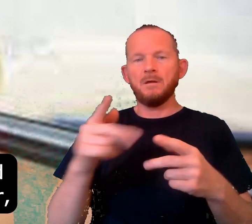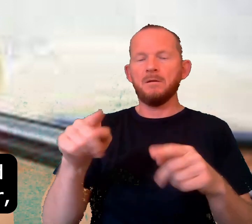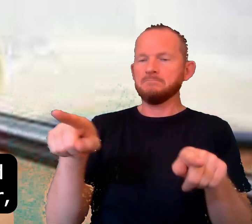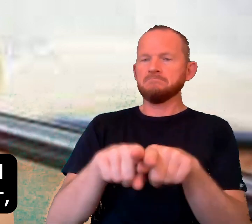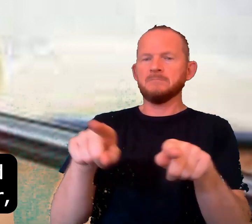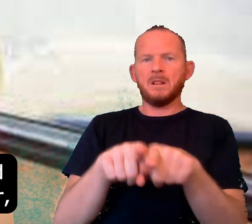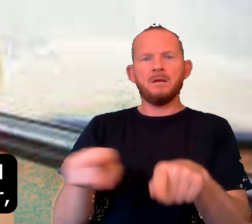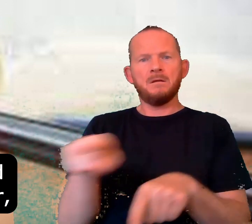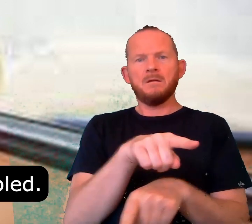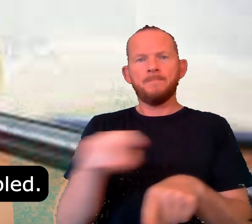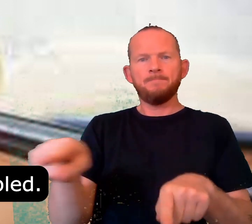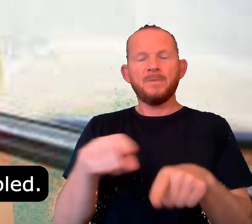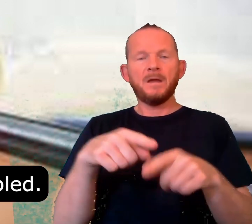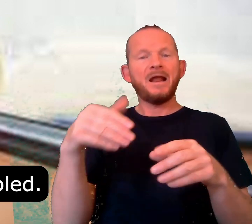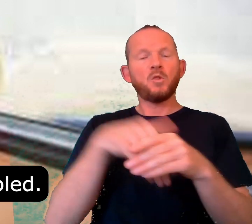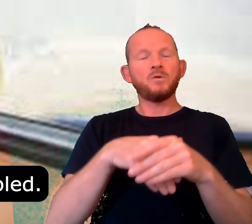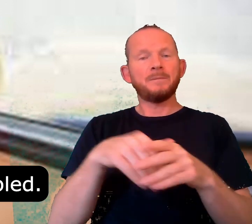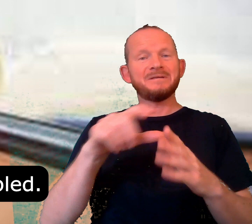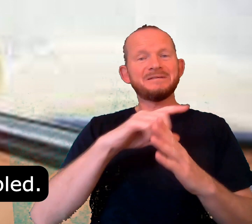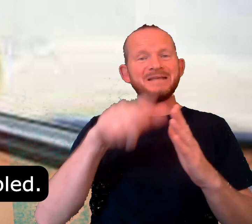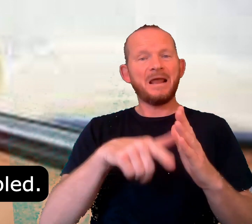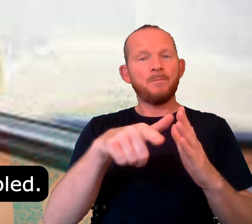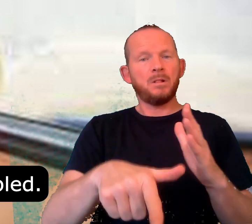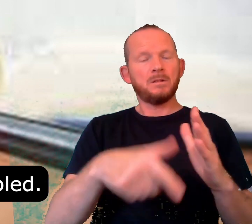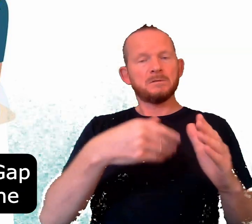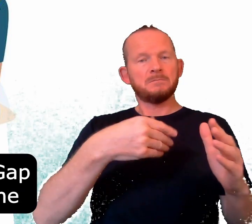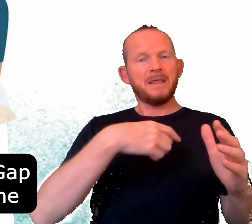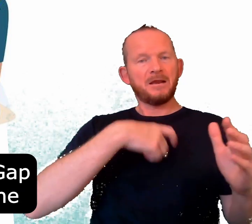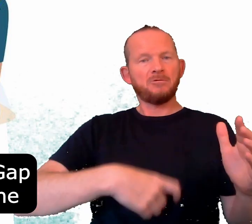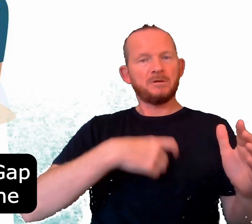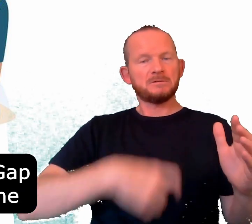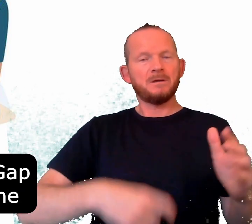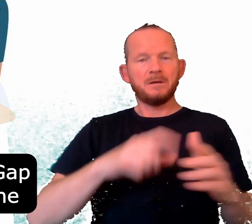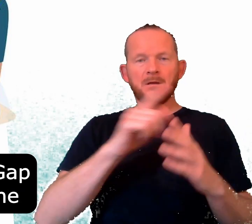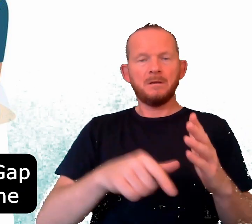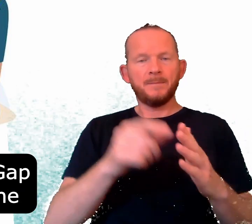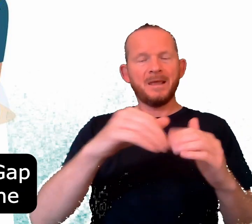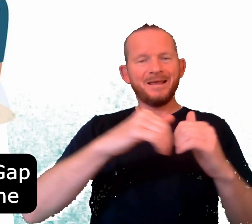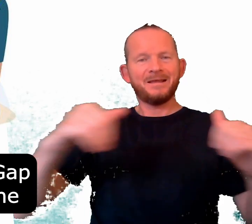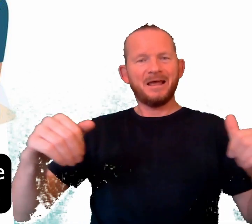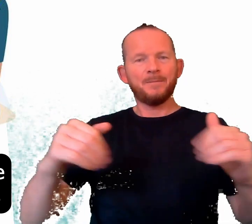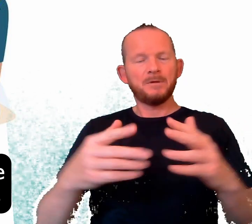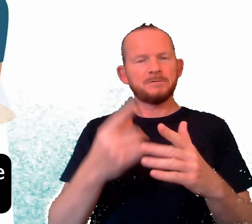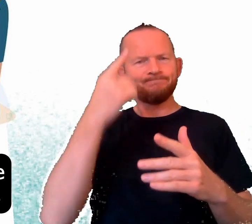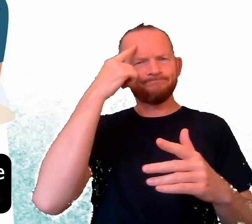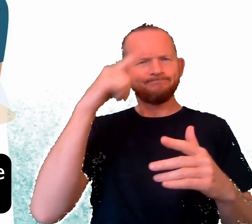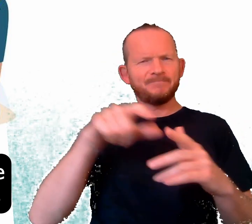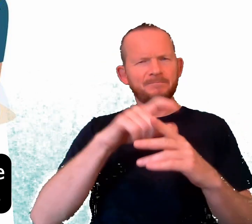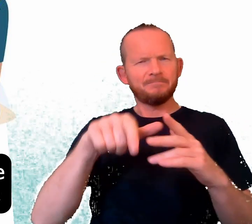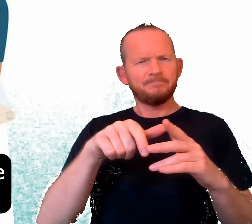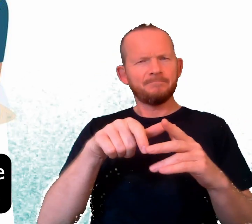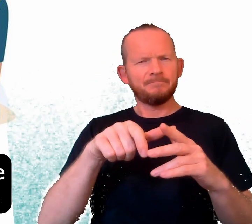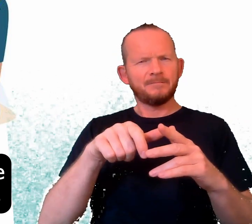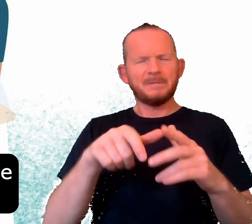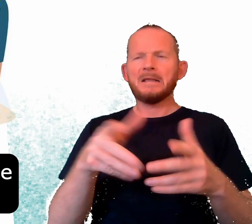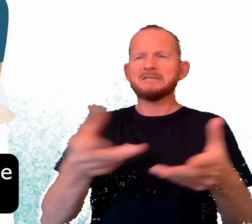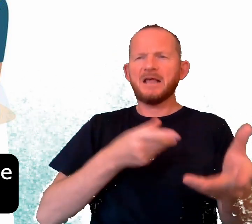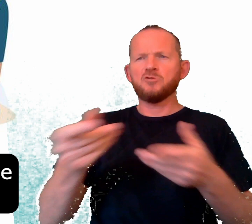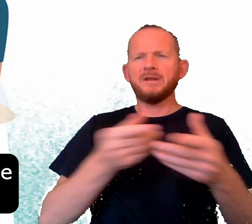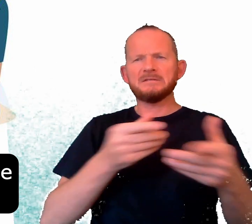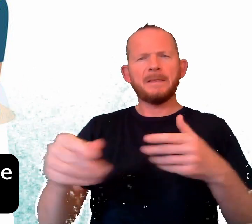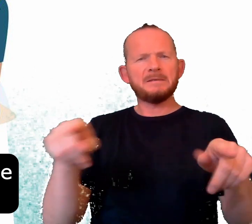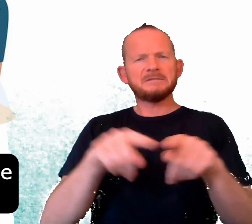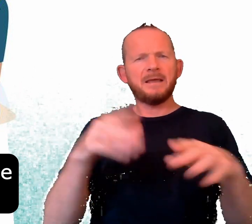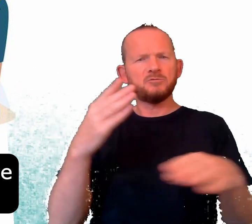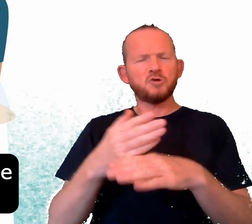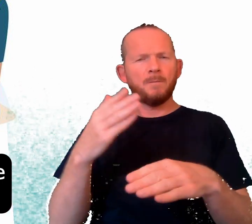another based on their character, including being disabled. The disability pay gap doesn't consider the salaries of people in the same jobs, the